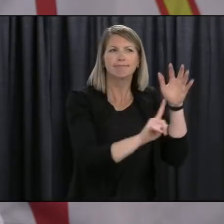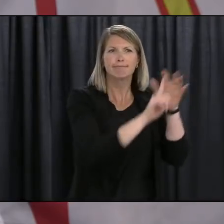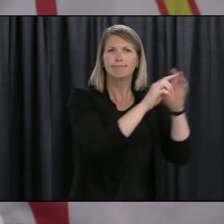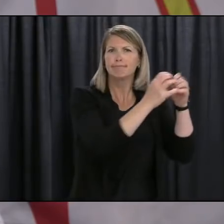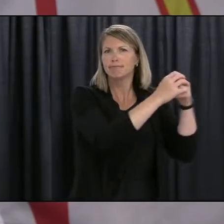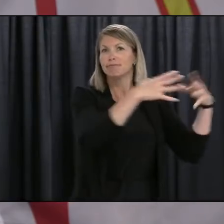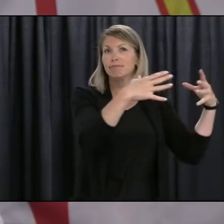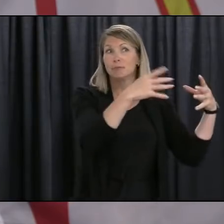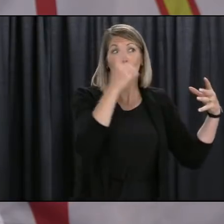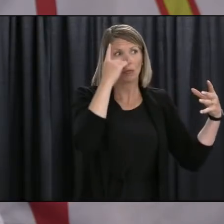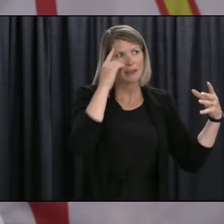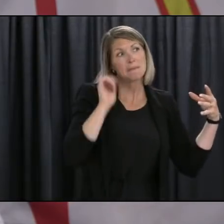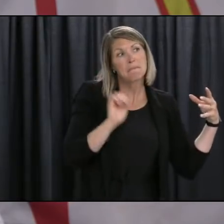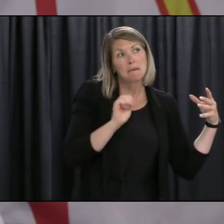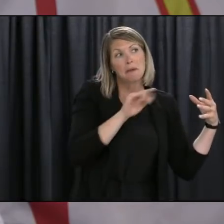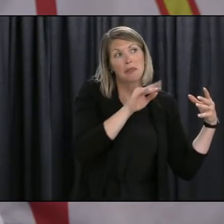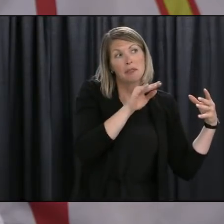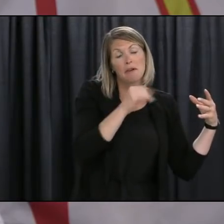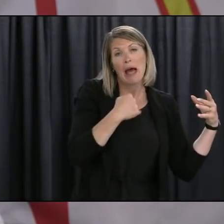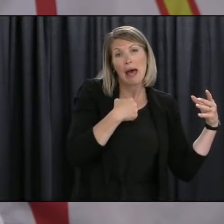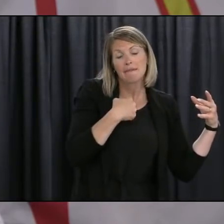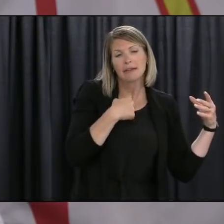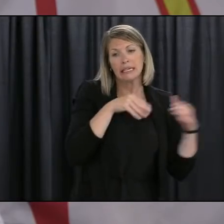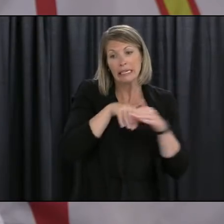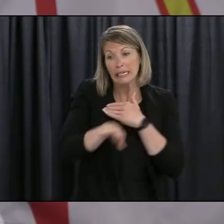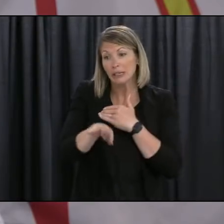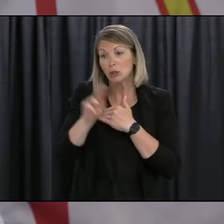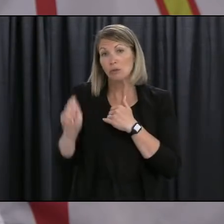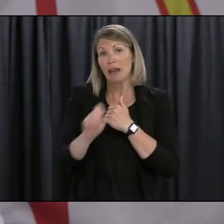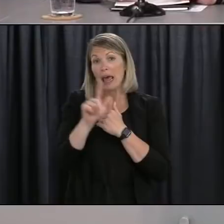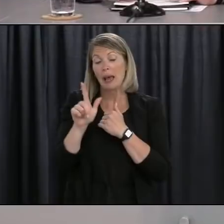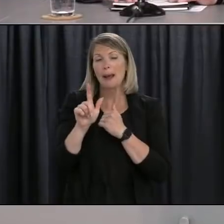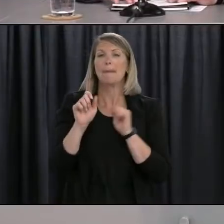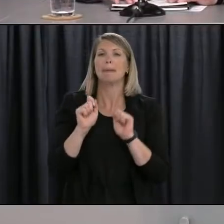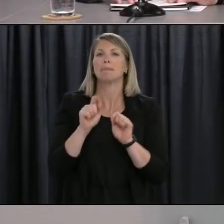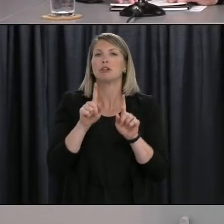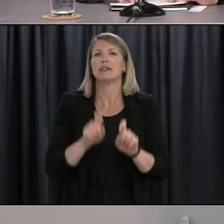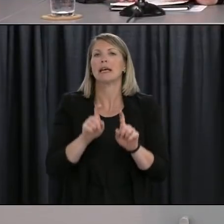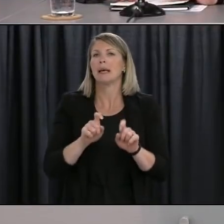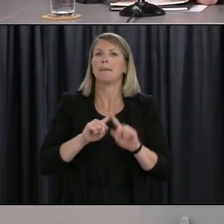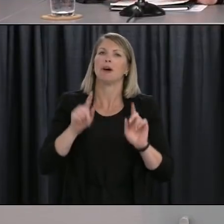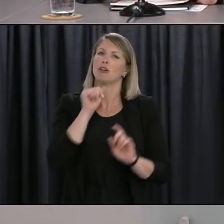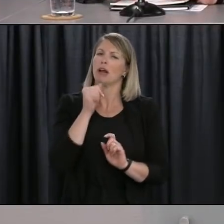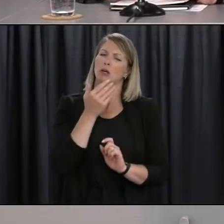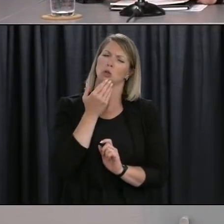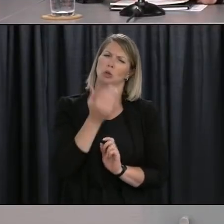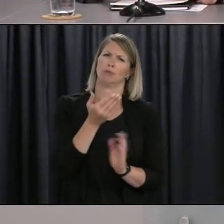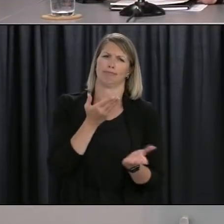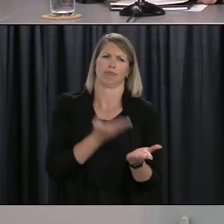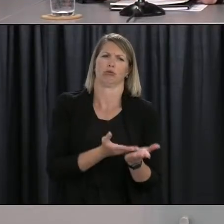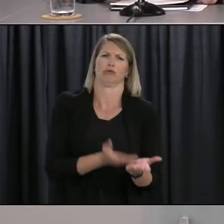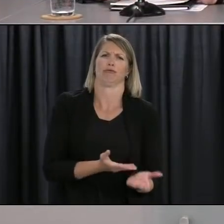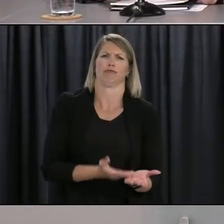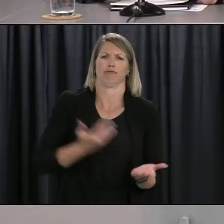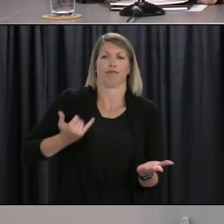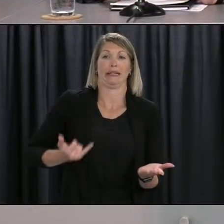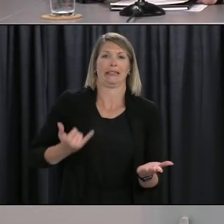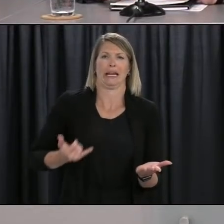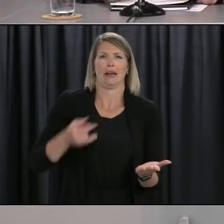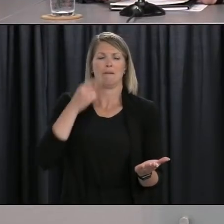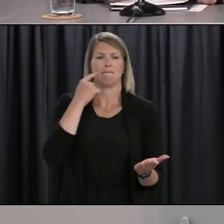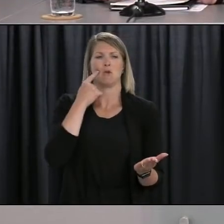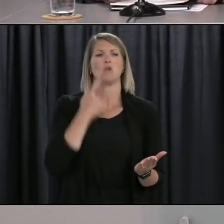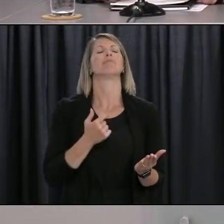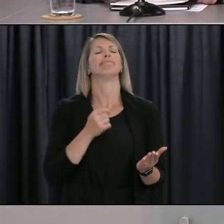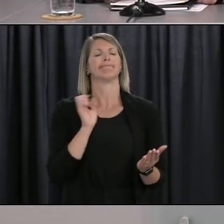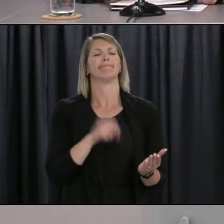effective at making sure the virus is not going to enter the province. And when you think about work that public health has done on this, and